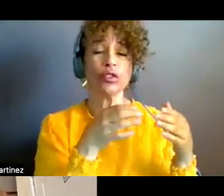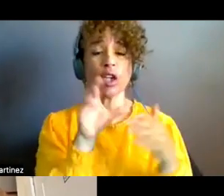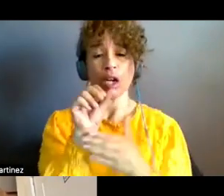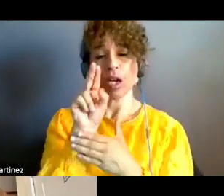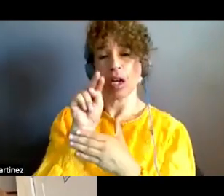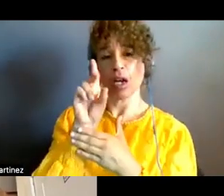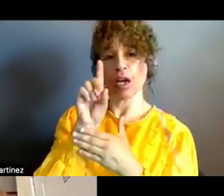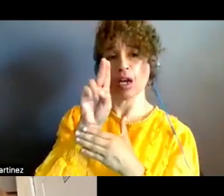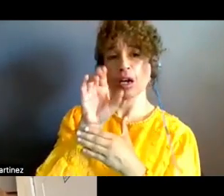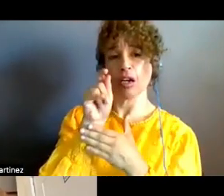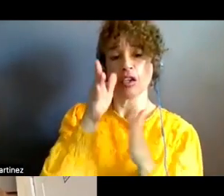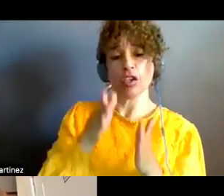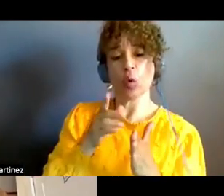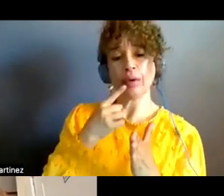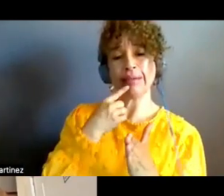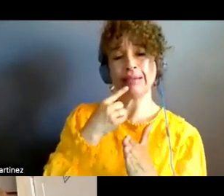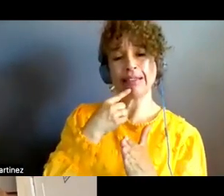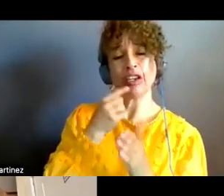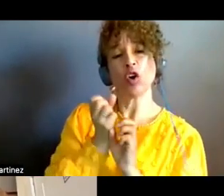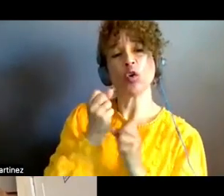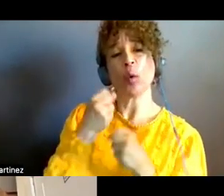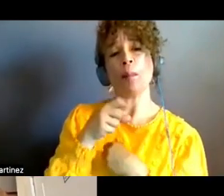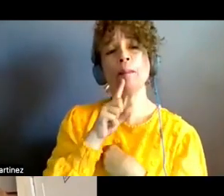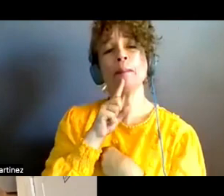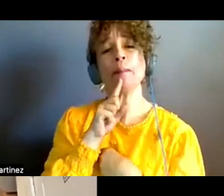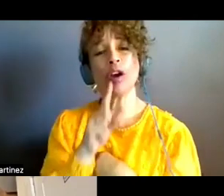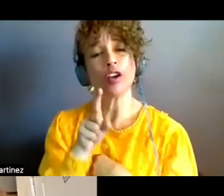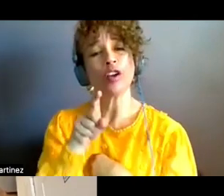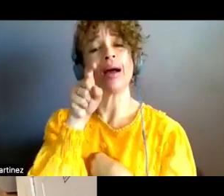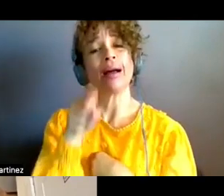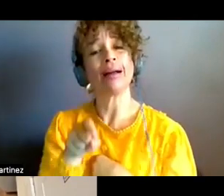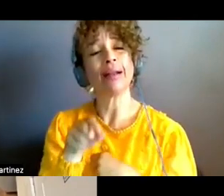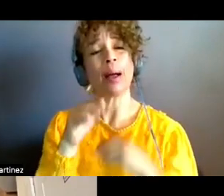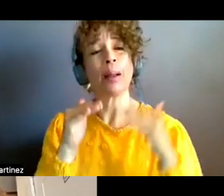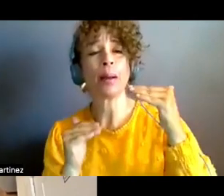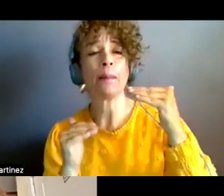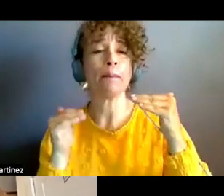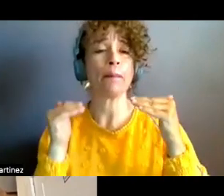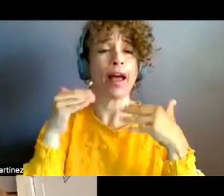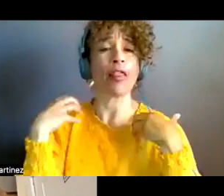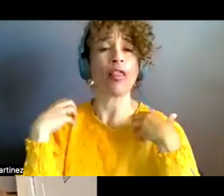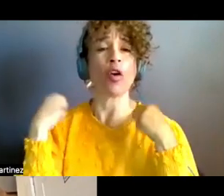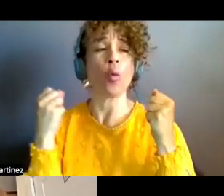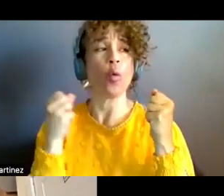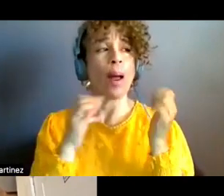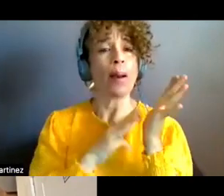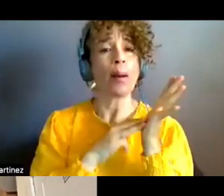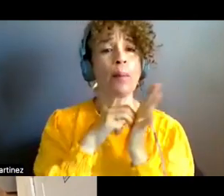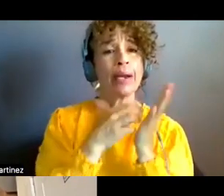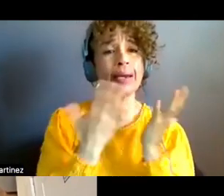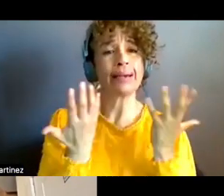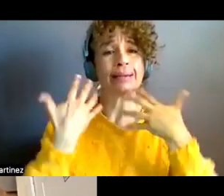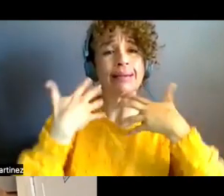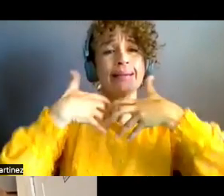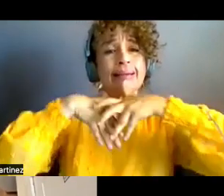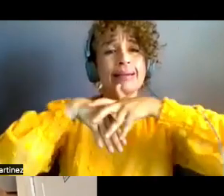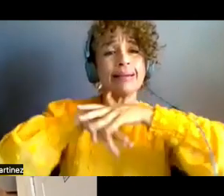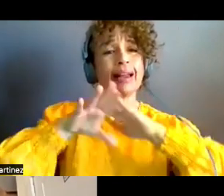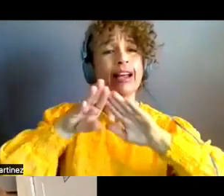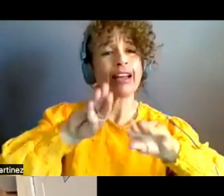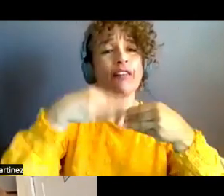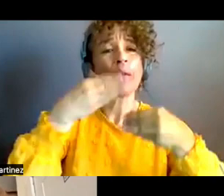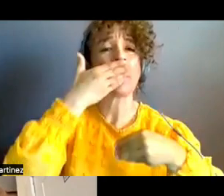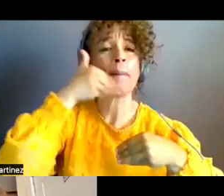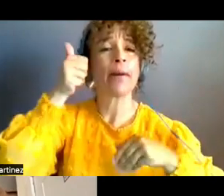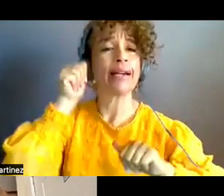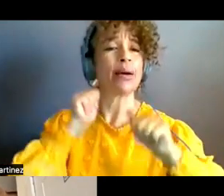conductor is exactly what you said, to make sure that you can balance those strengths and weaknesses so that you can get the best